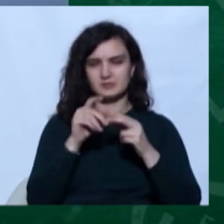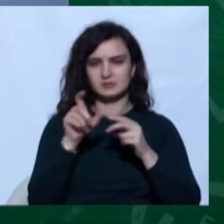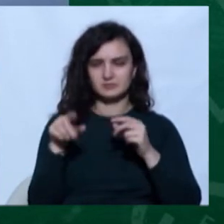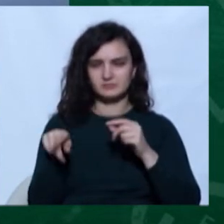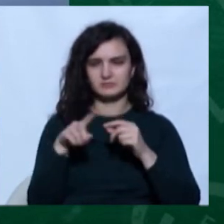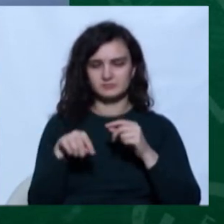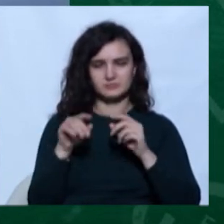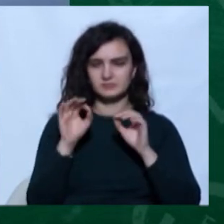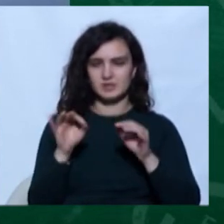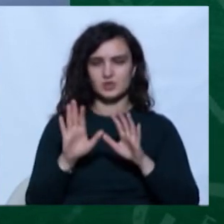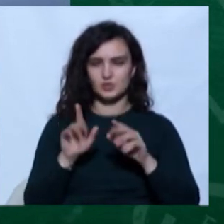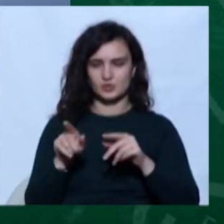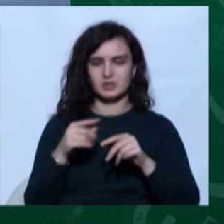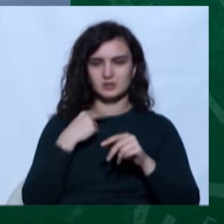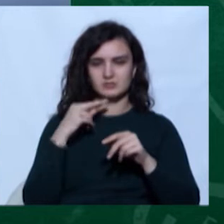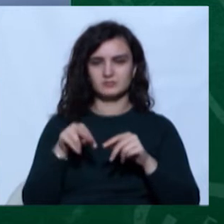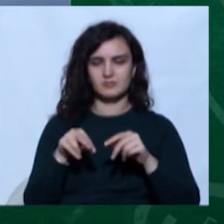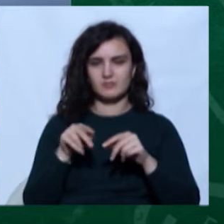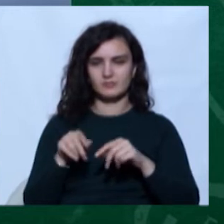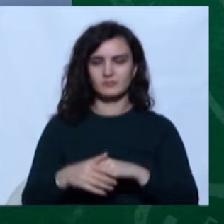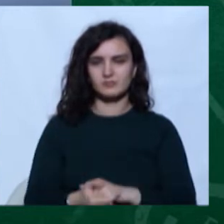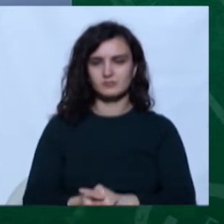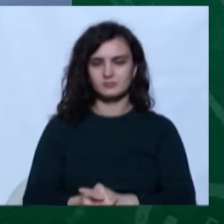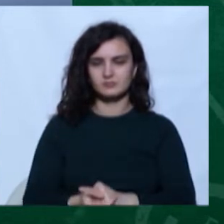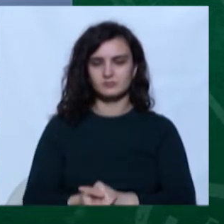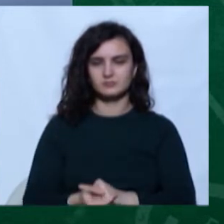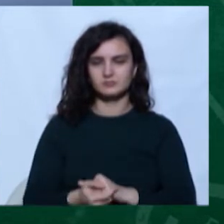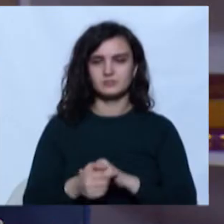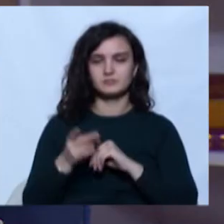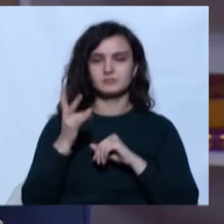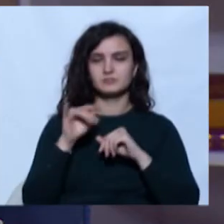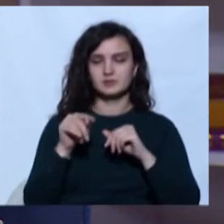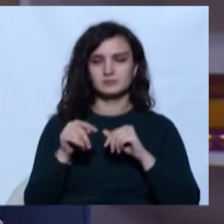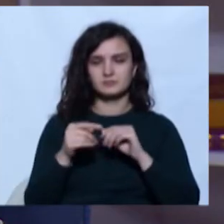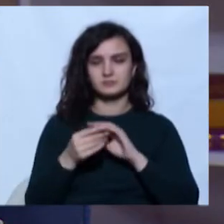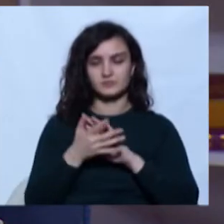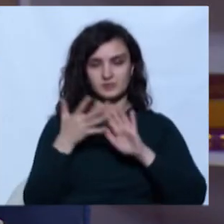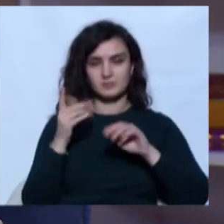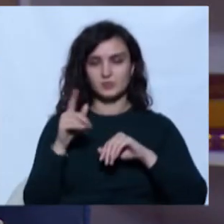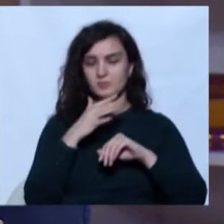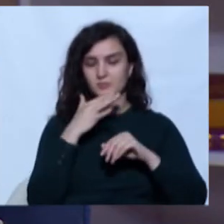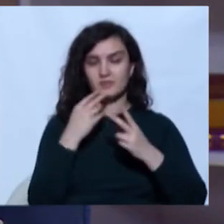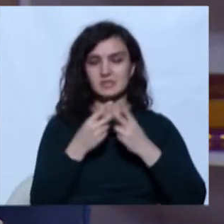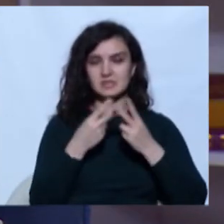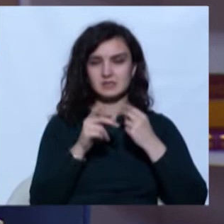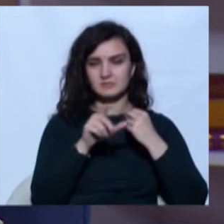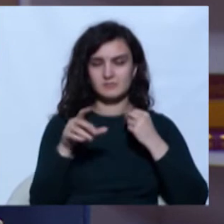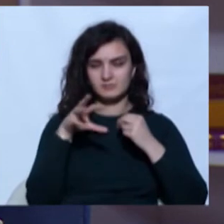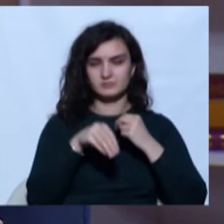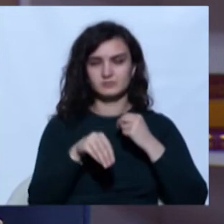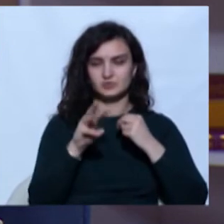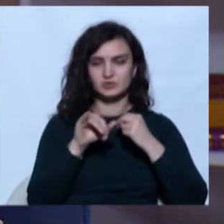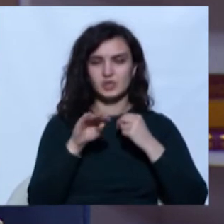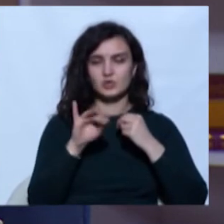treated unfairly and cruelly. But it's actually clear that a lot of the prisoners in Château